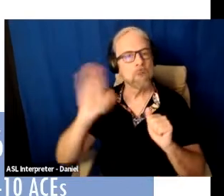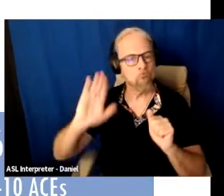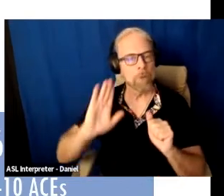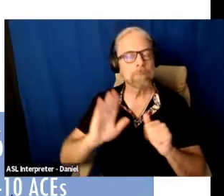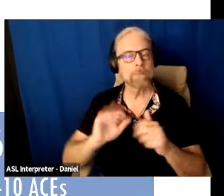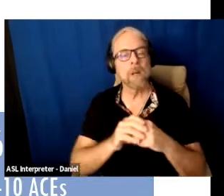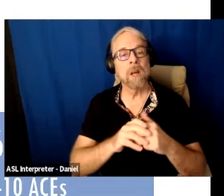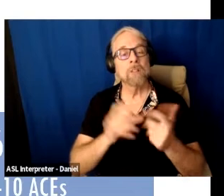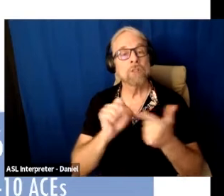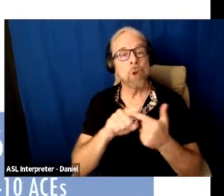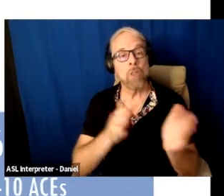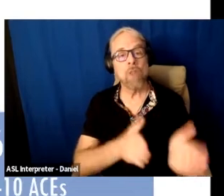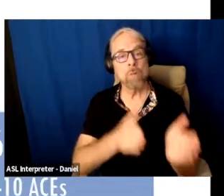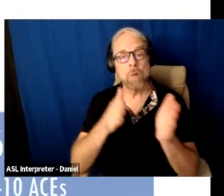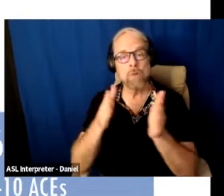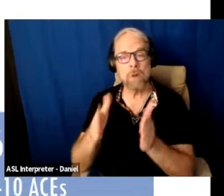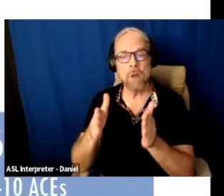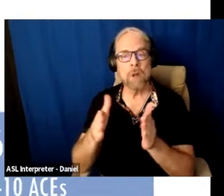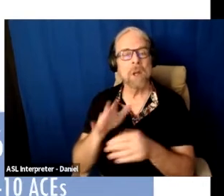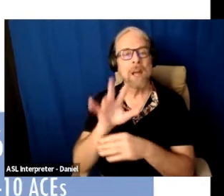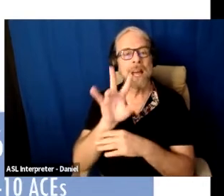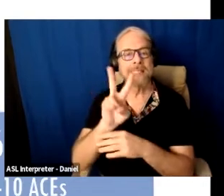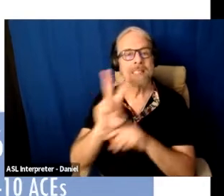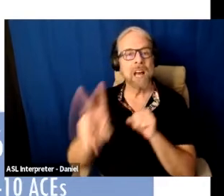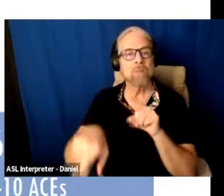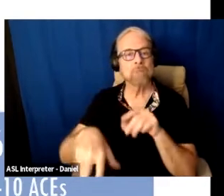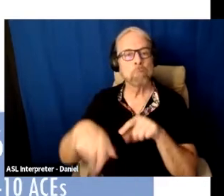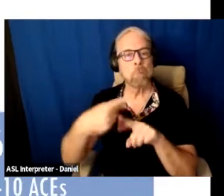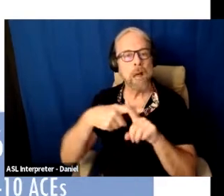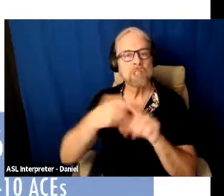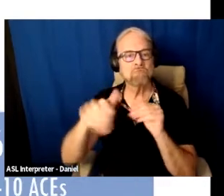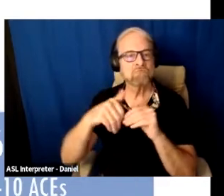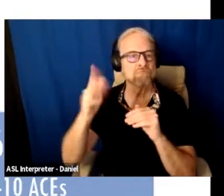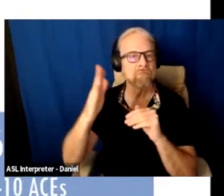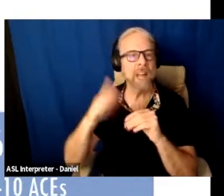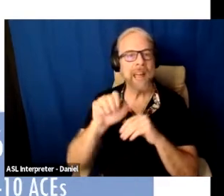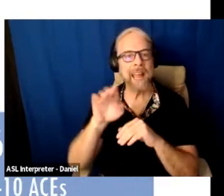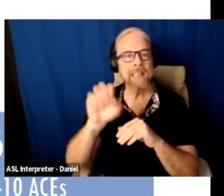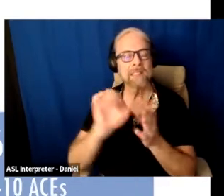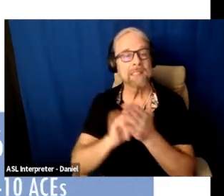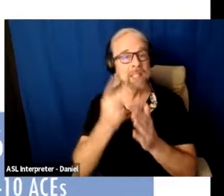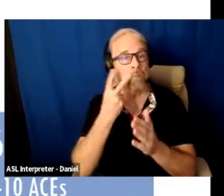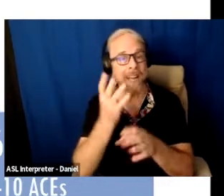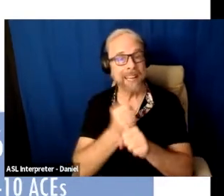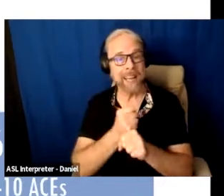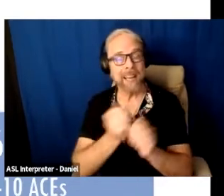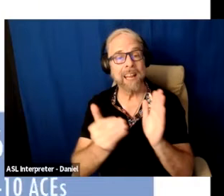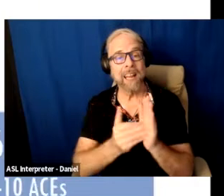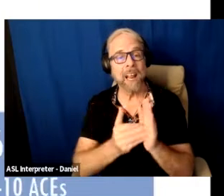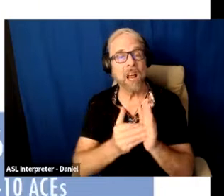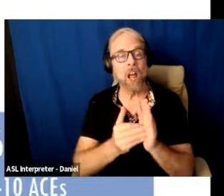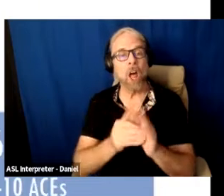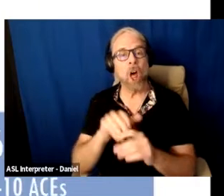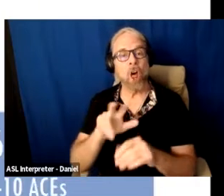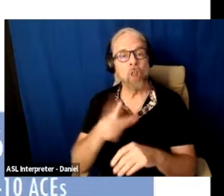then we move over to 7+ ACEs, we see that we get, again, a third increase